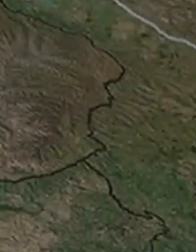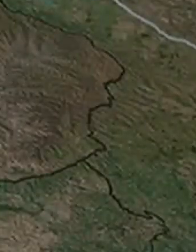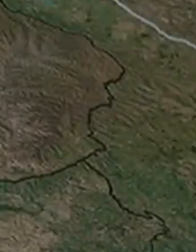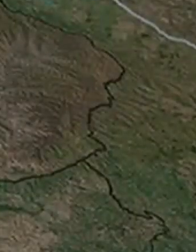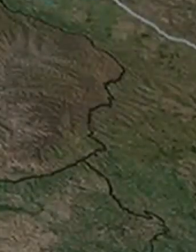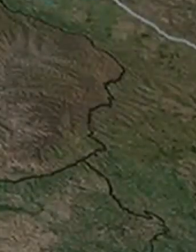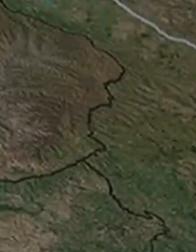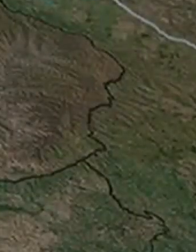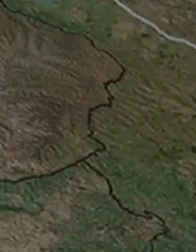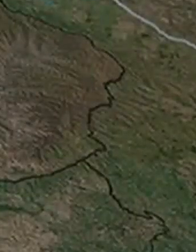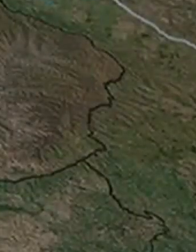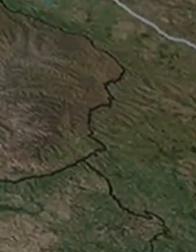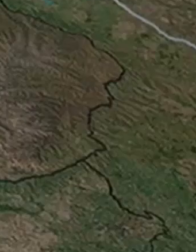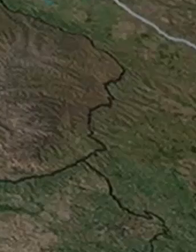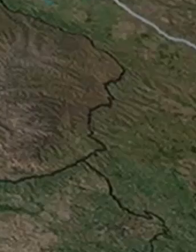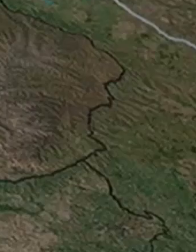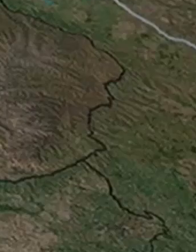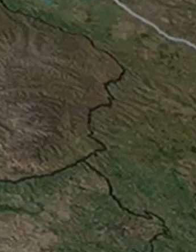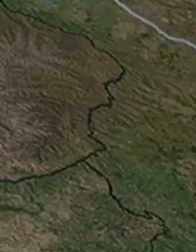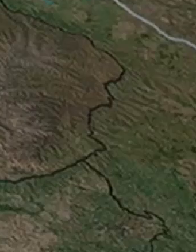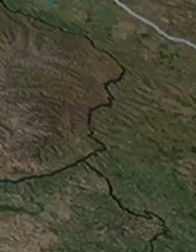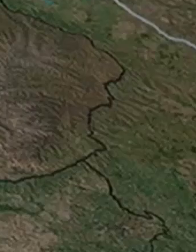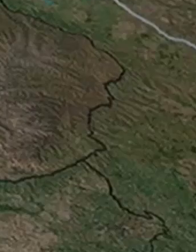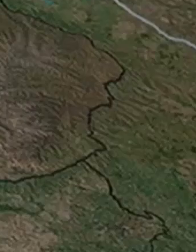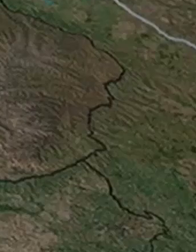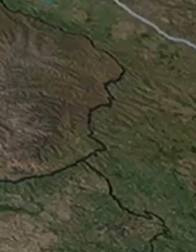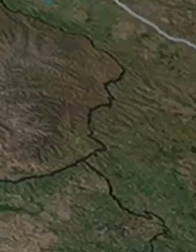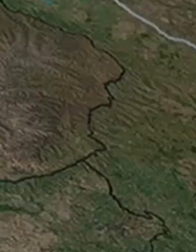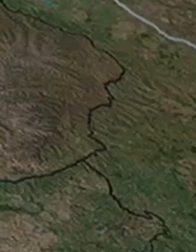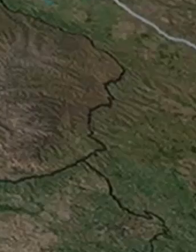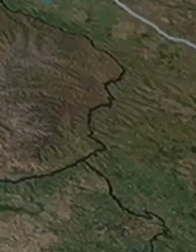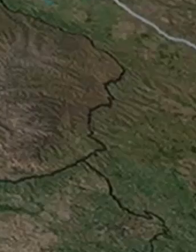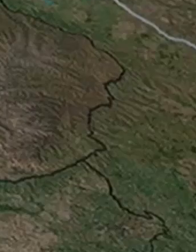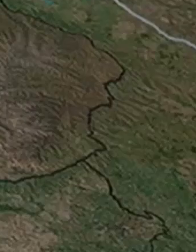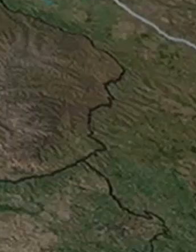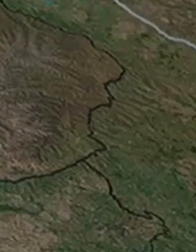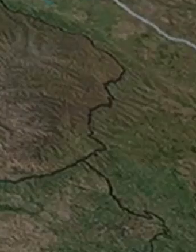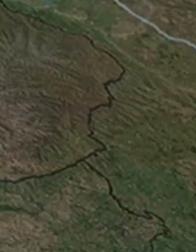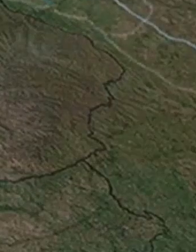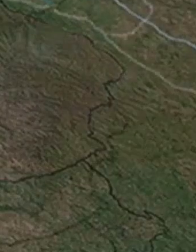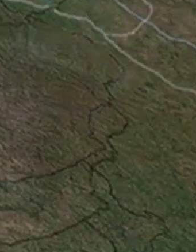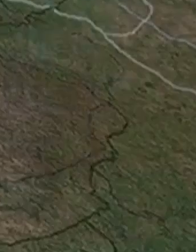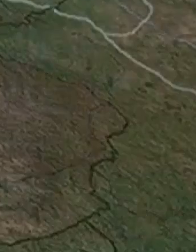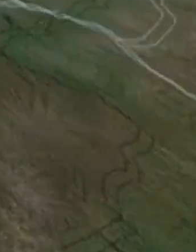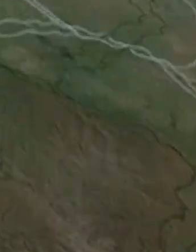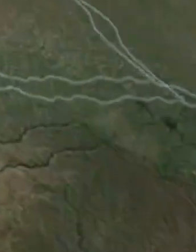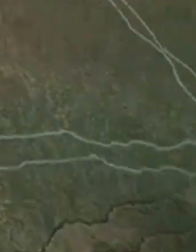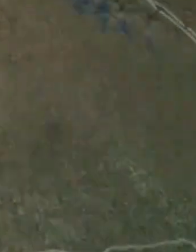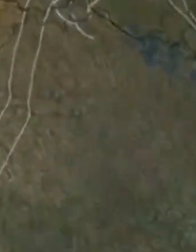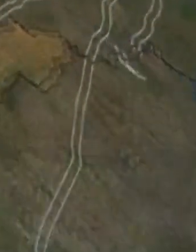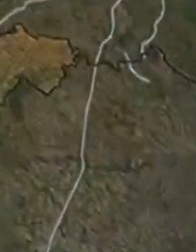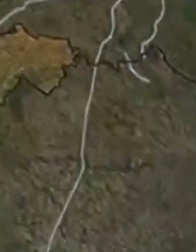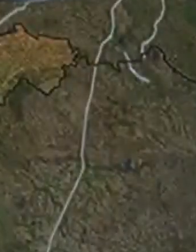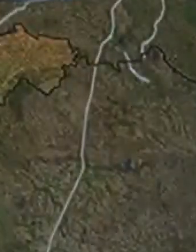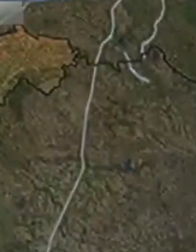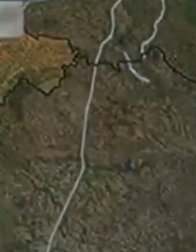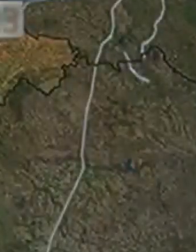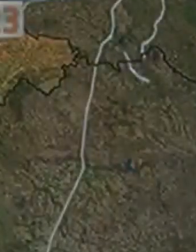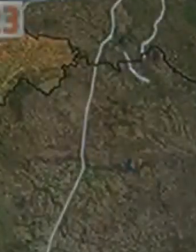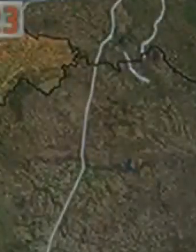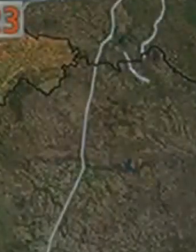Free State teng Welkom e tla beke mo go digrata di le 22 for Kroonstad yona e tla beke mo go digrata di le 21. Mme re